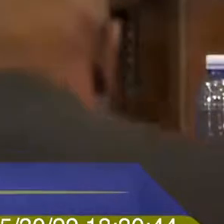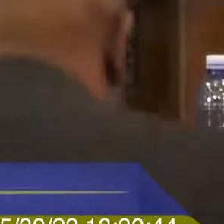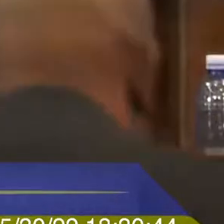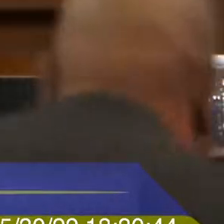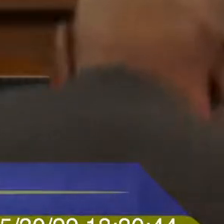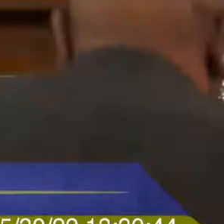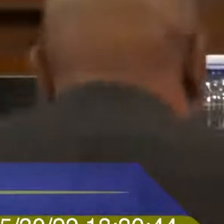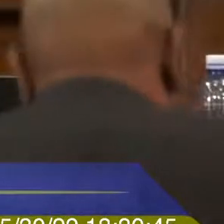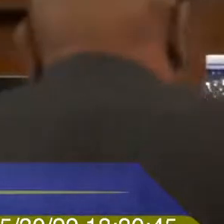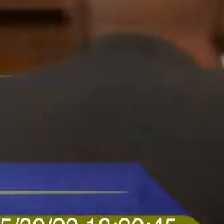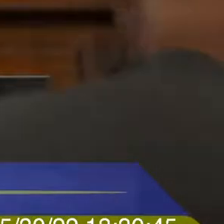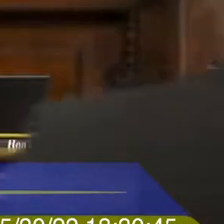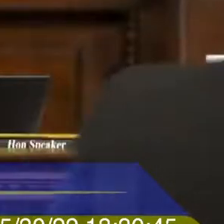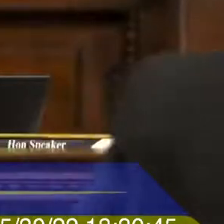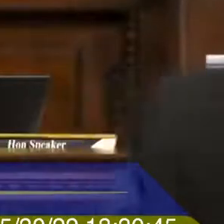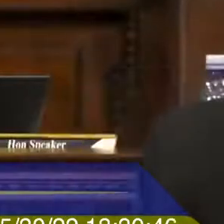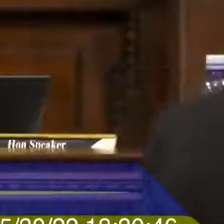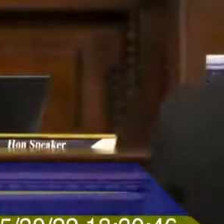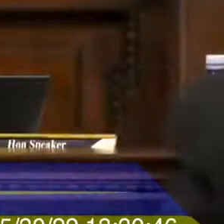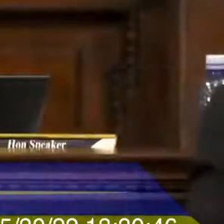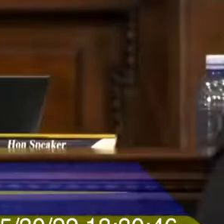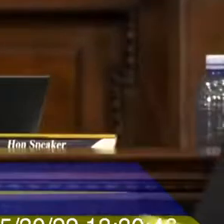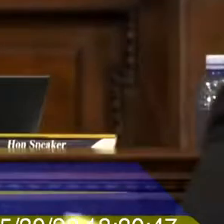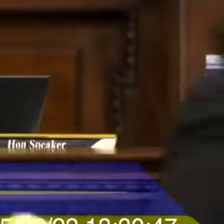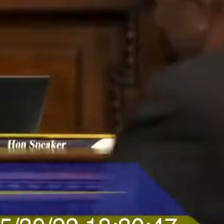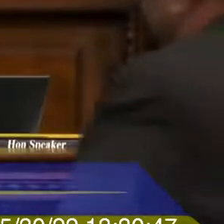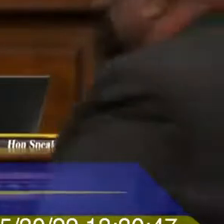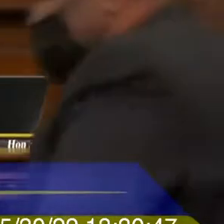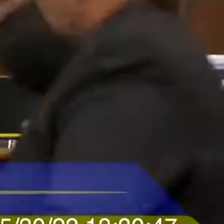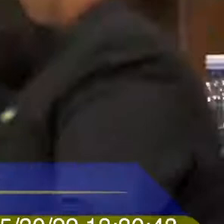i'm sure you are going to learn from the teacher